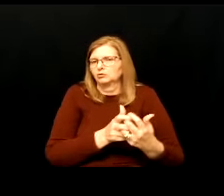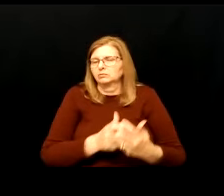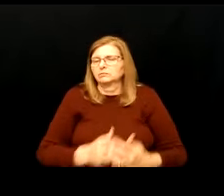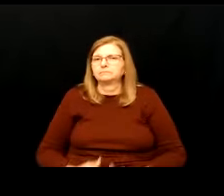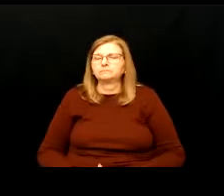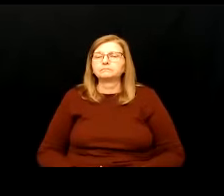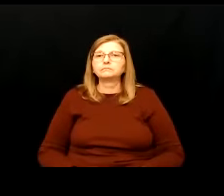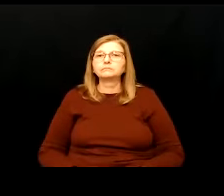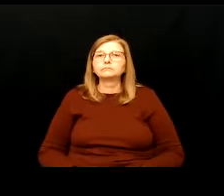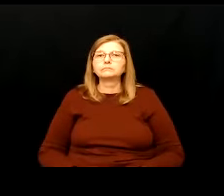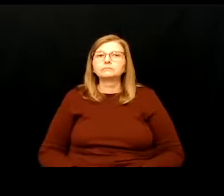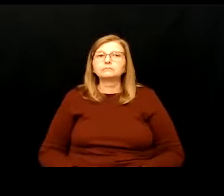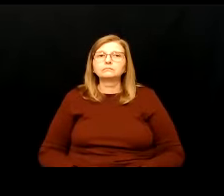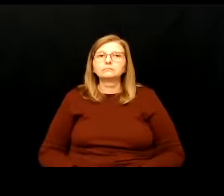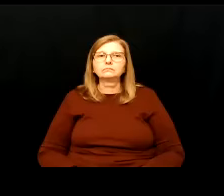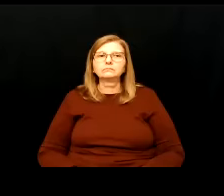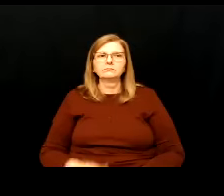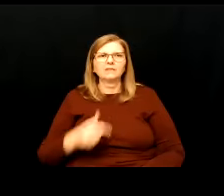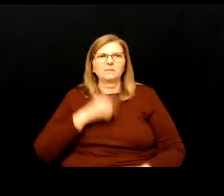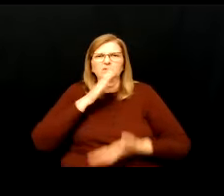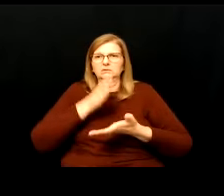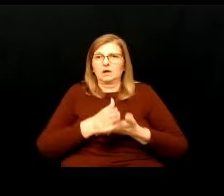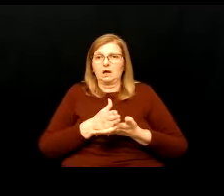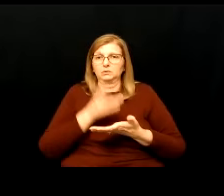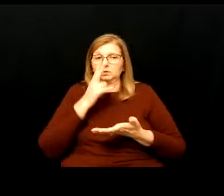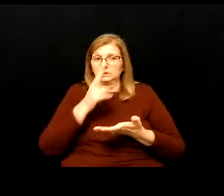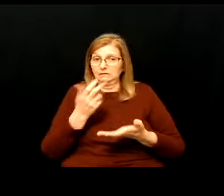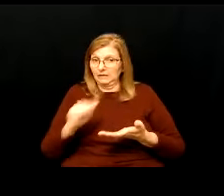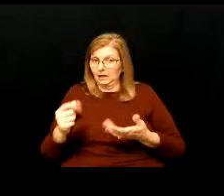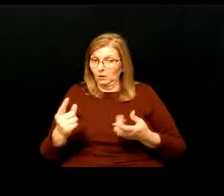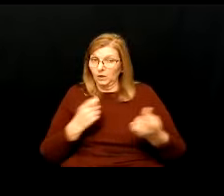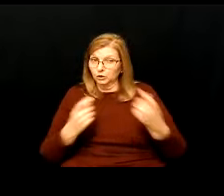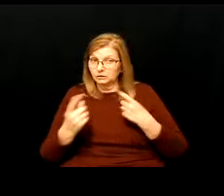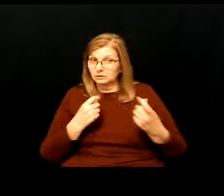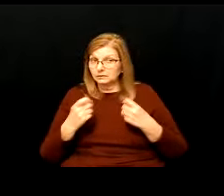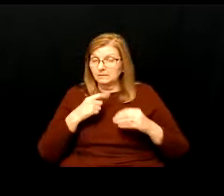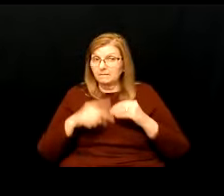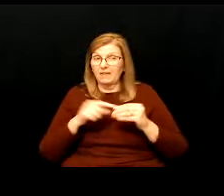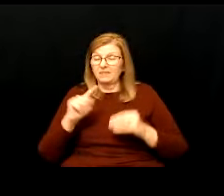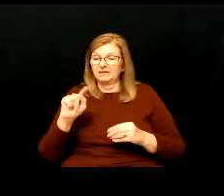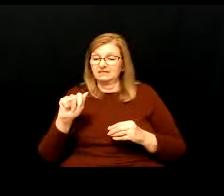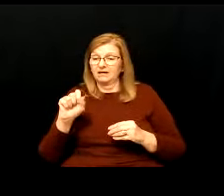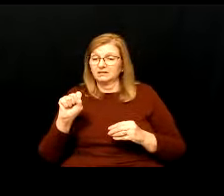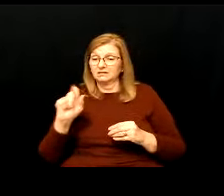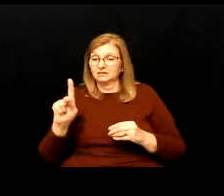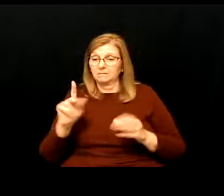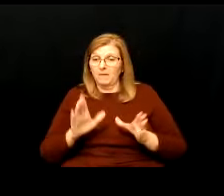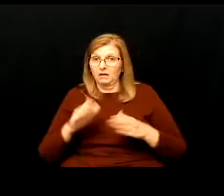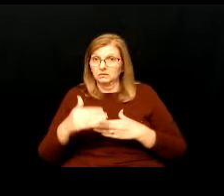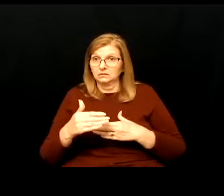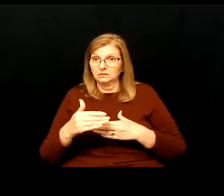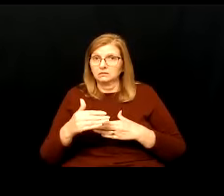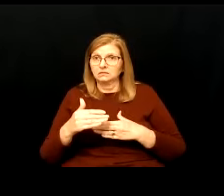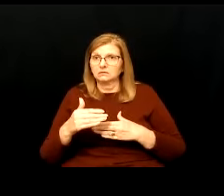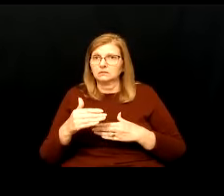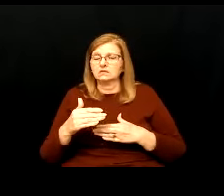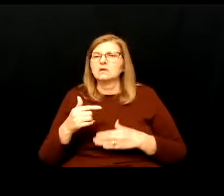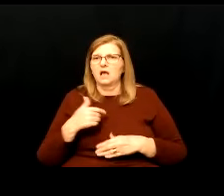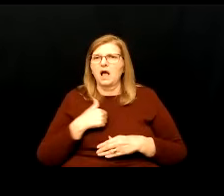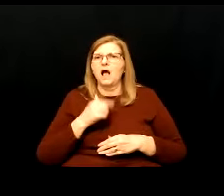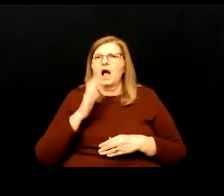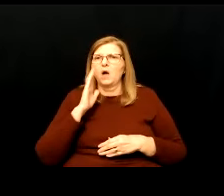I'm going to stop there and just see if there's any questions about the task boxes. I will put down